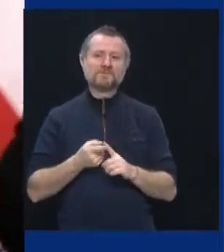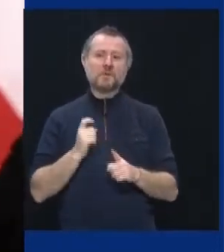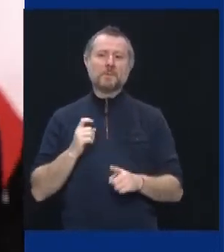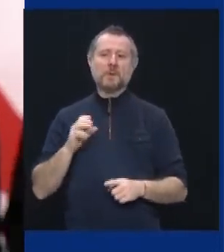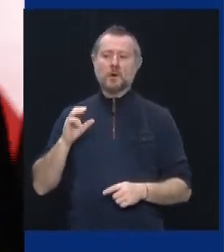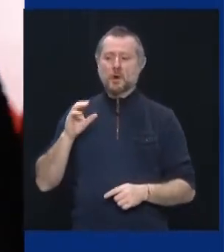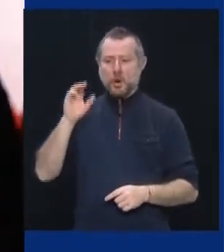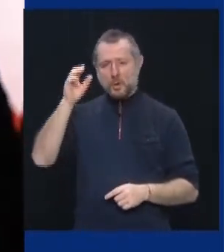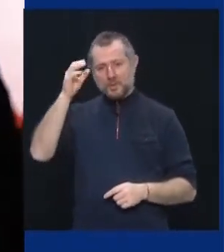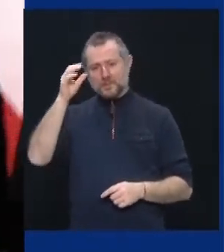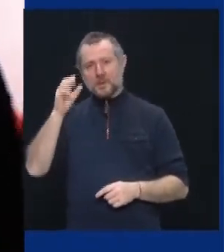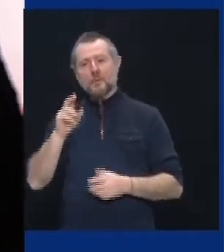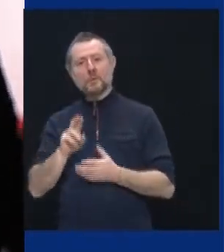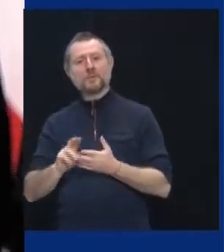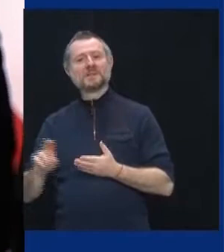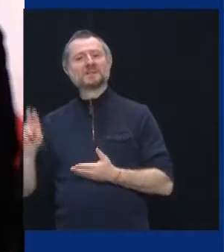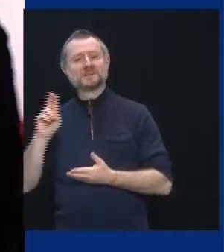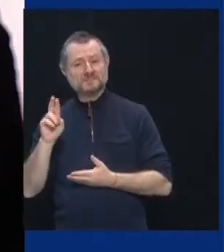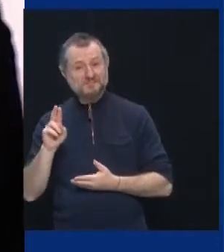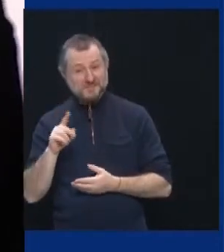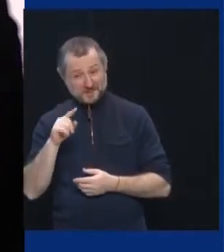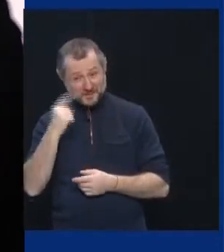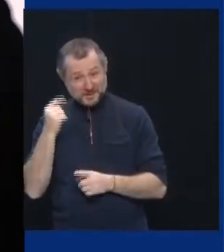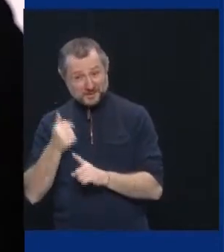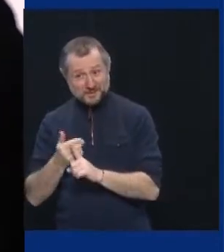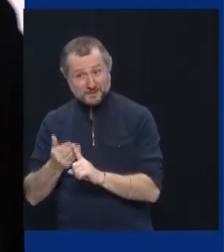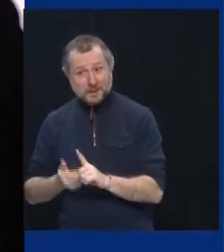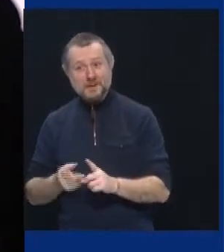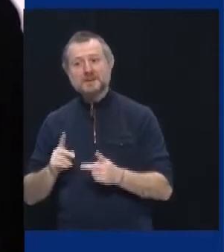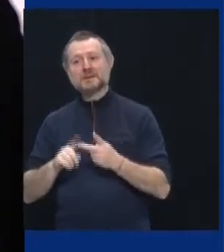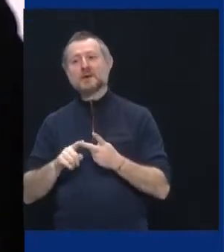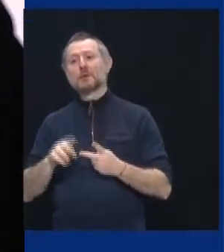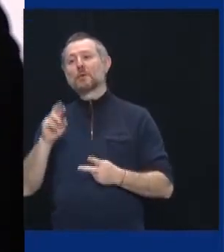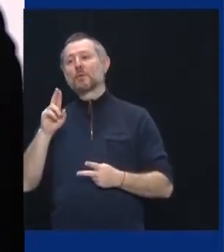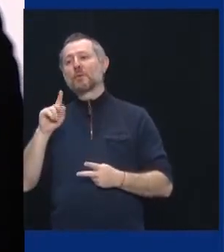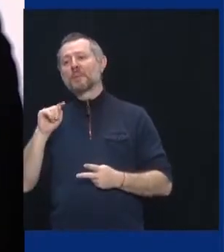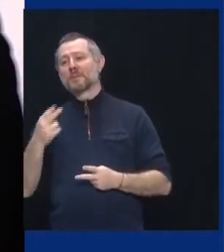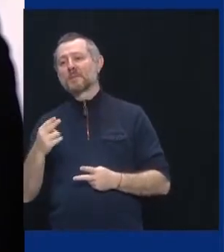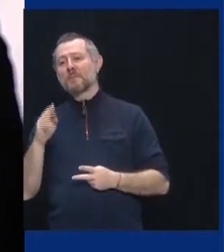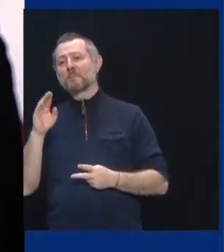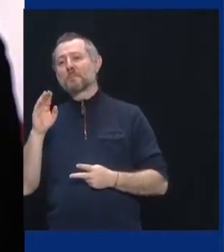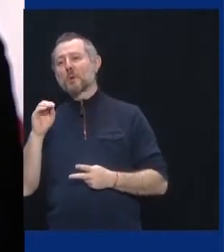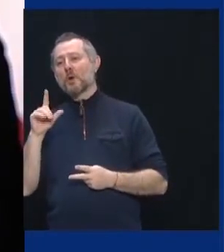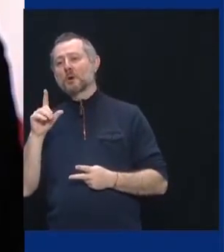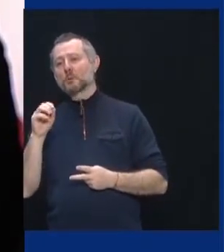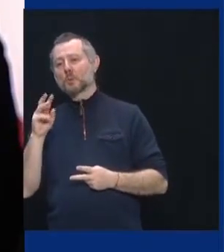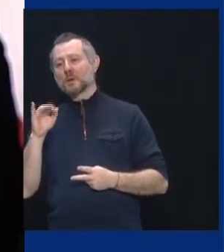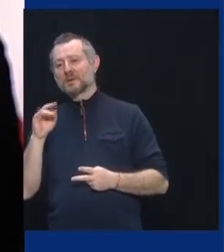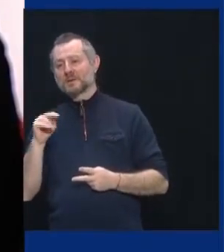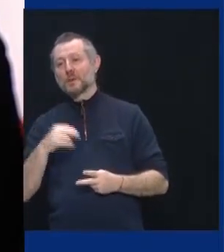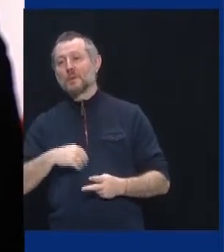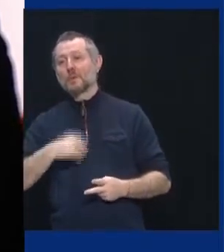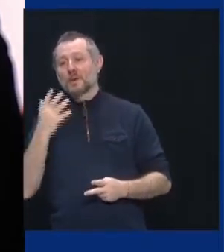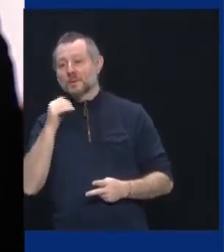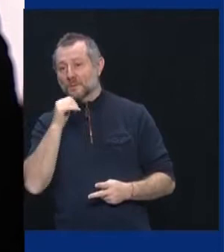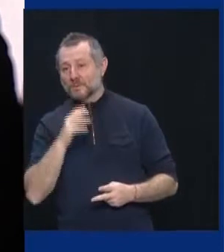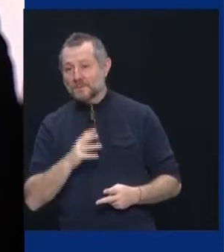And Ruth Standish Baldwin, a white woman who was a leading